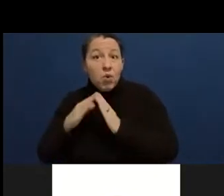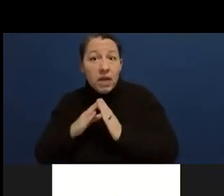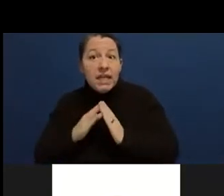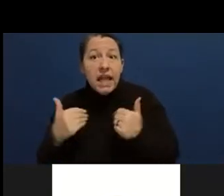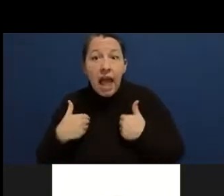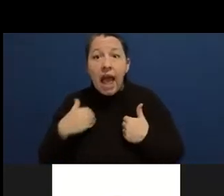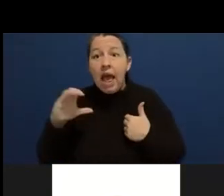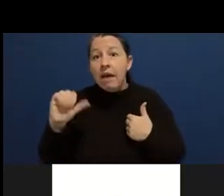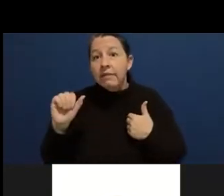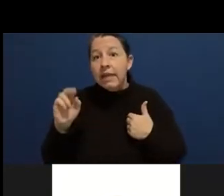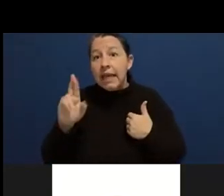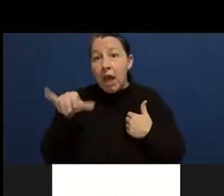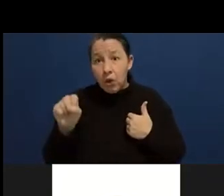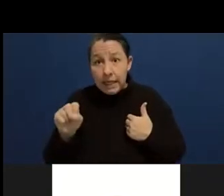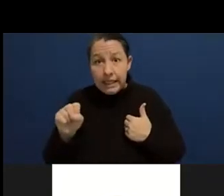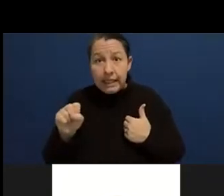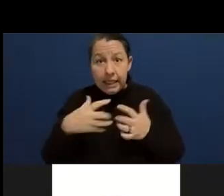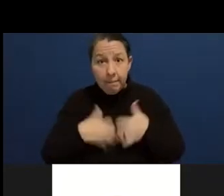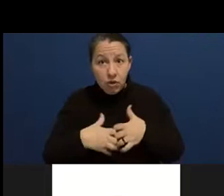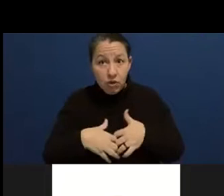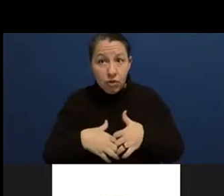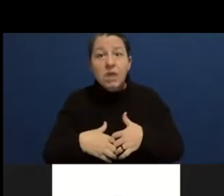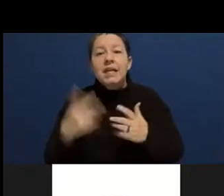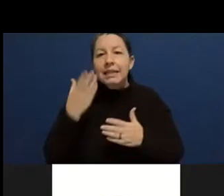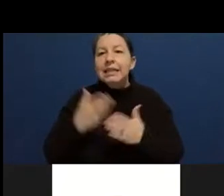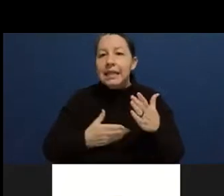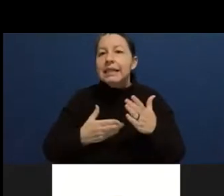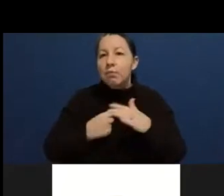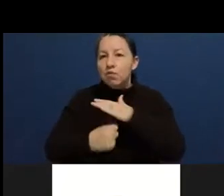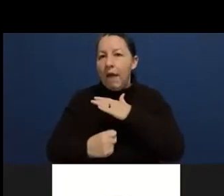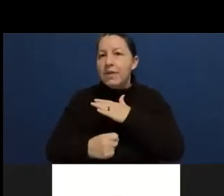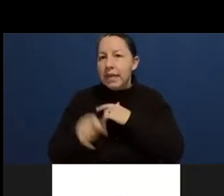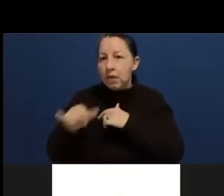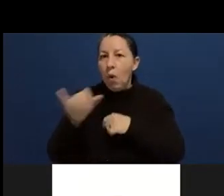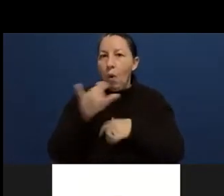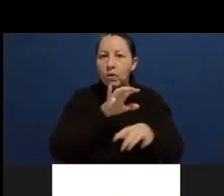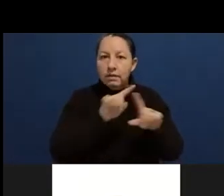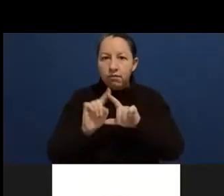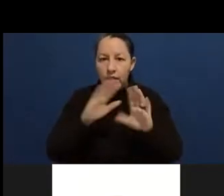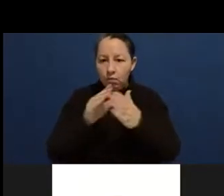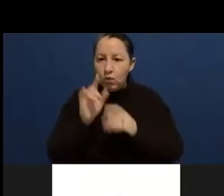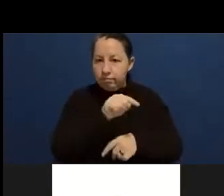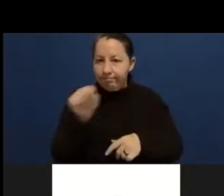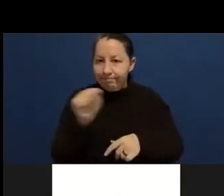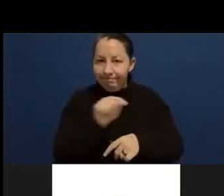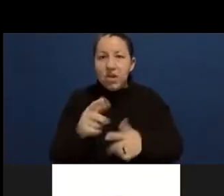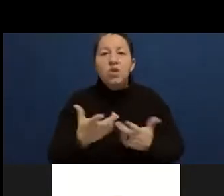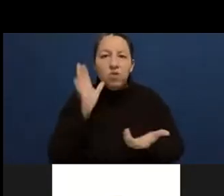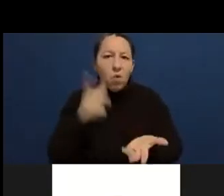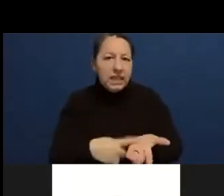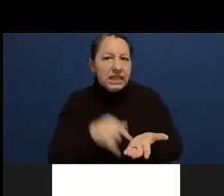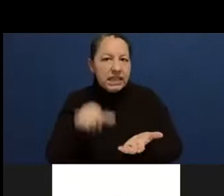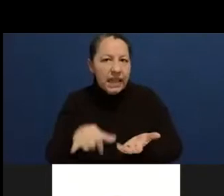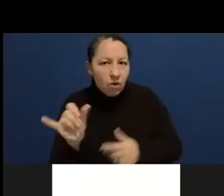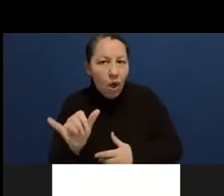canneries that come in, and they see some trafficking in those communities as well, and they talk about that. And so we like to make people aware of what that